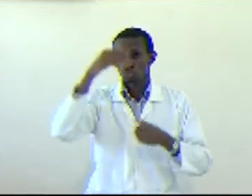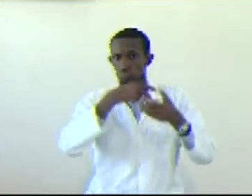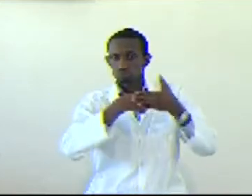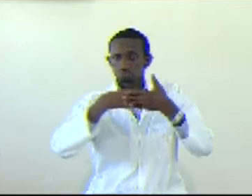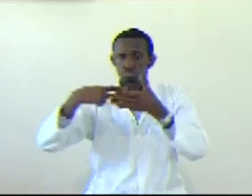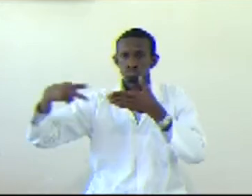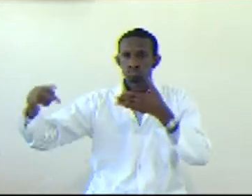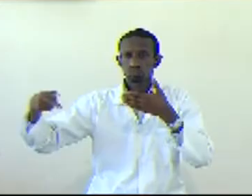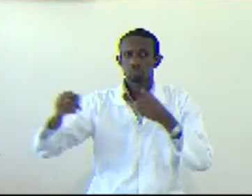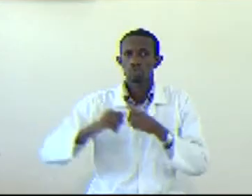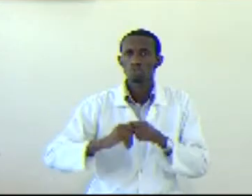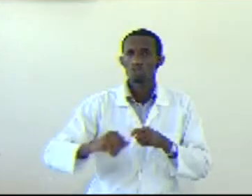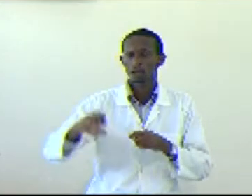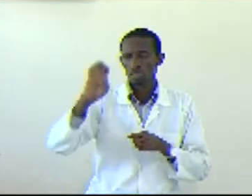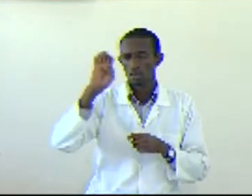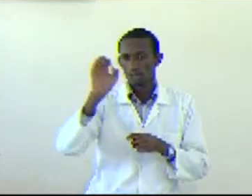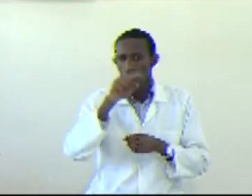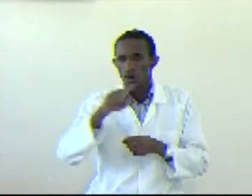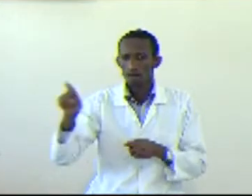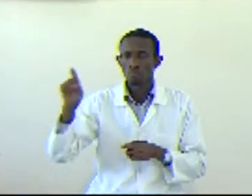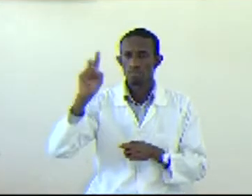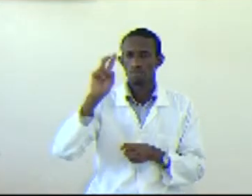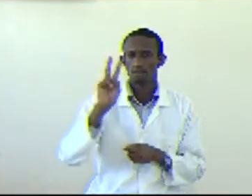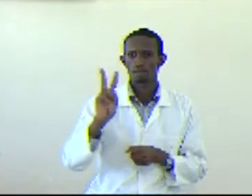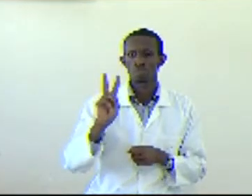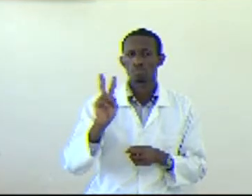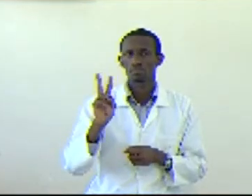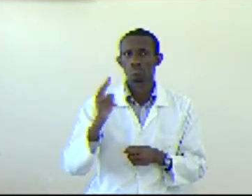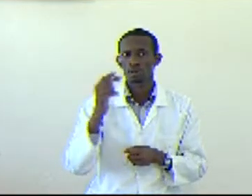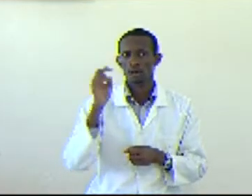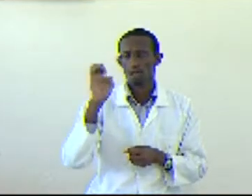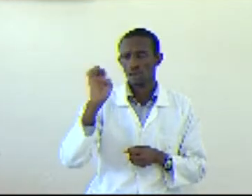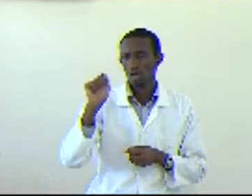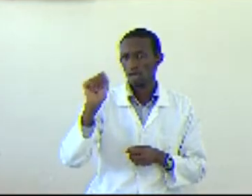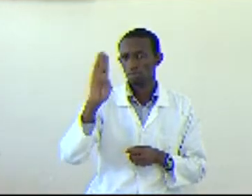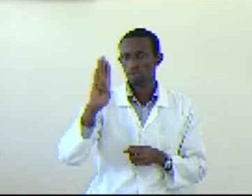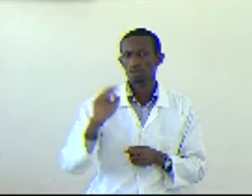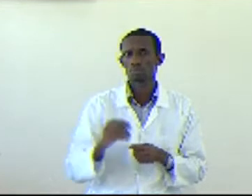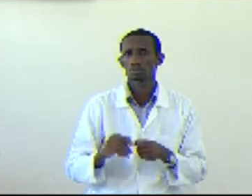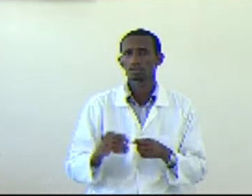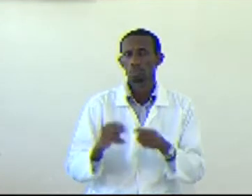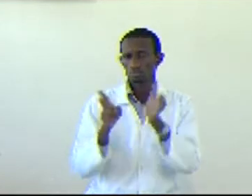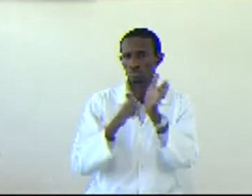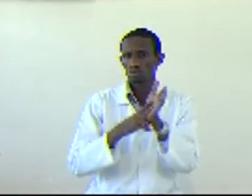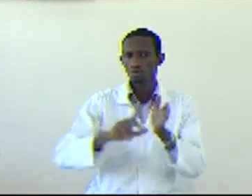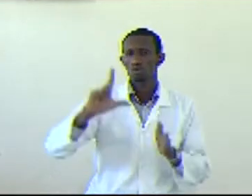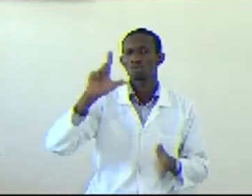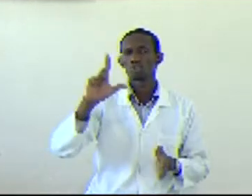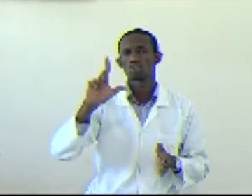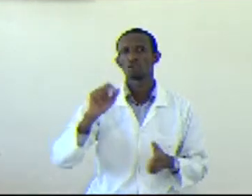E over VA B would now be equal to L